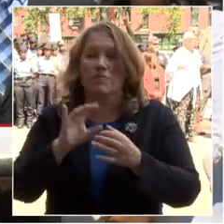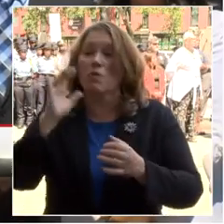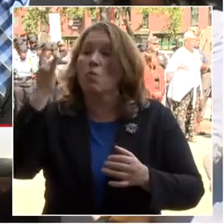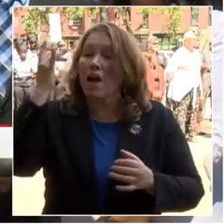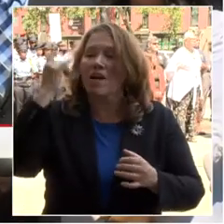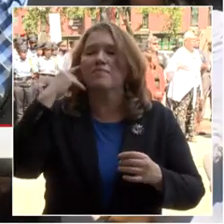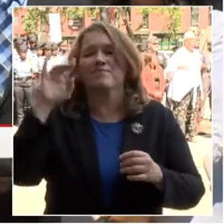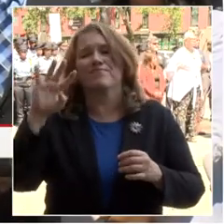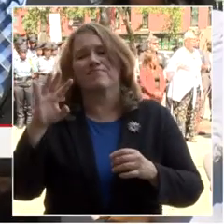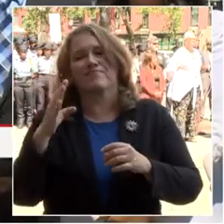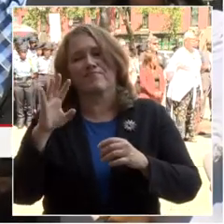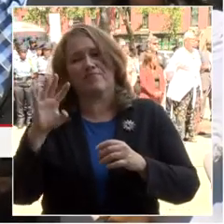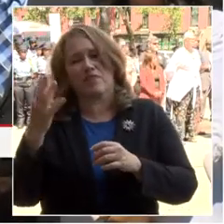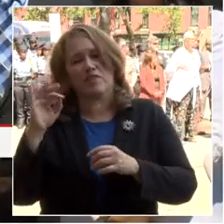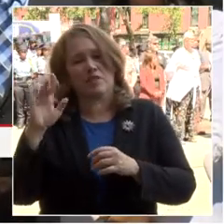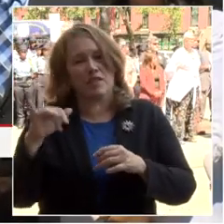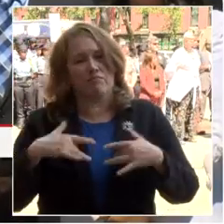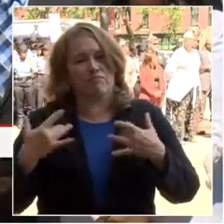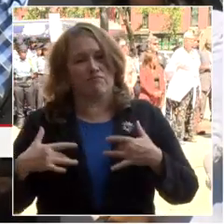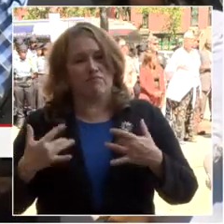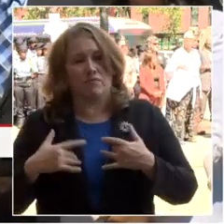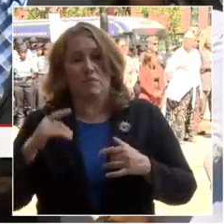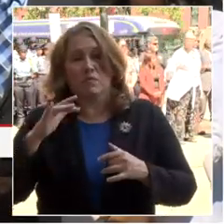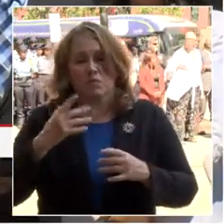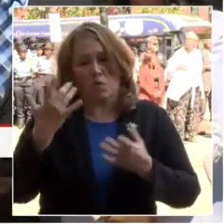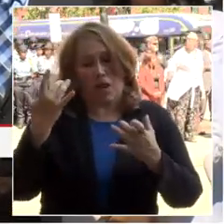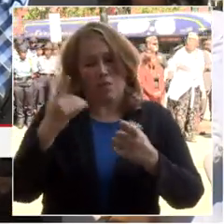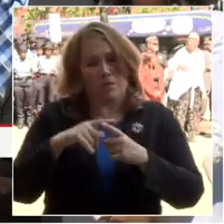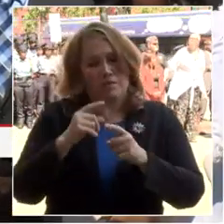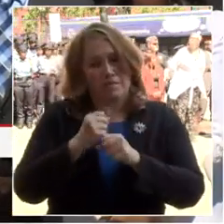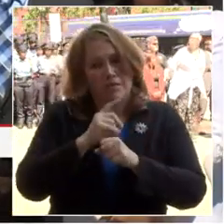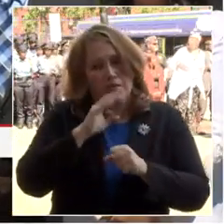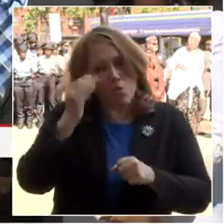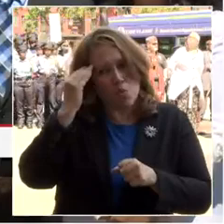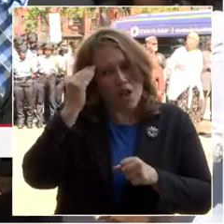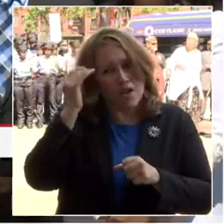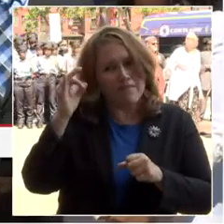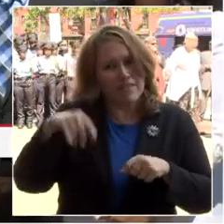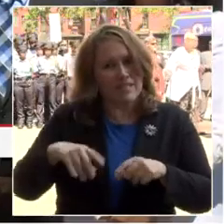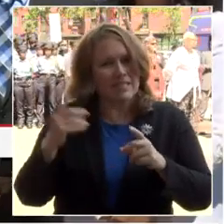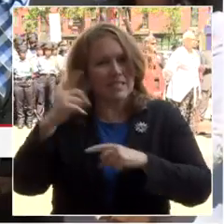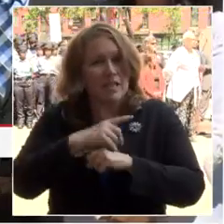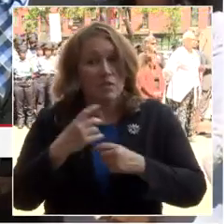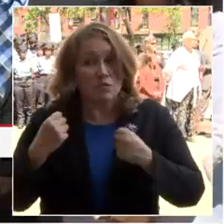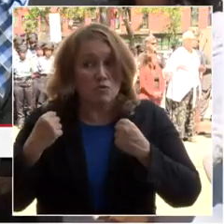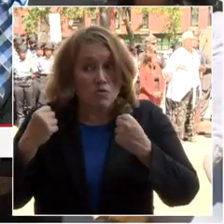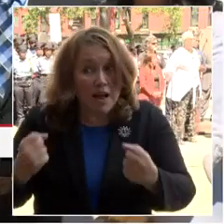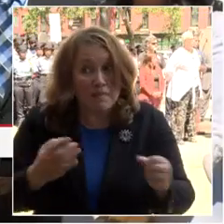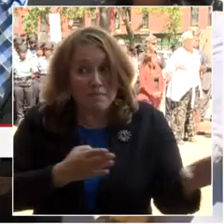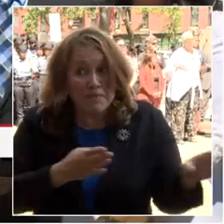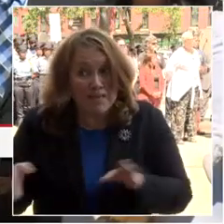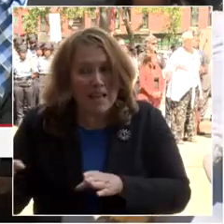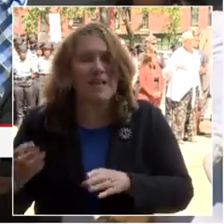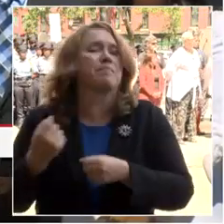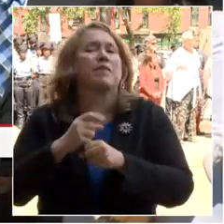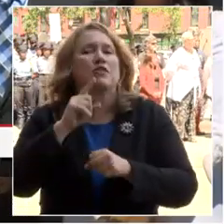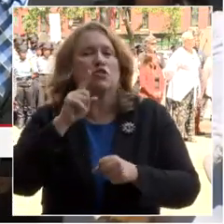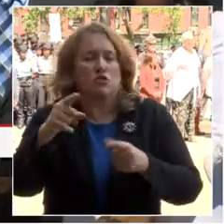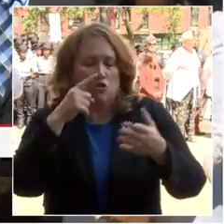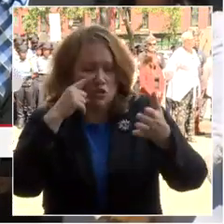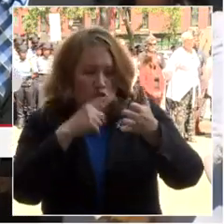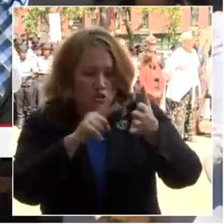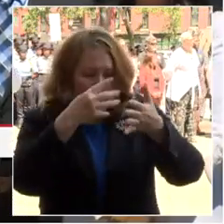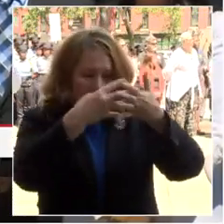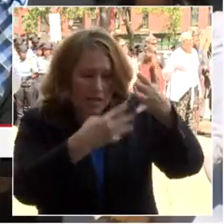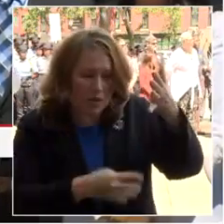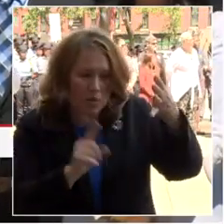of this on this day. And if you're planning on driving, please understand that many streets around the National Mall